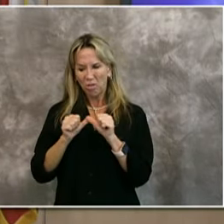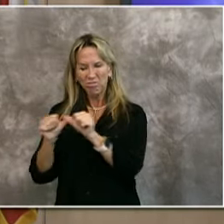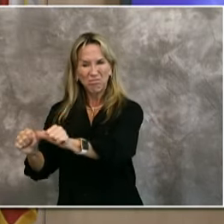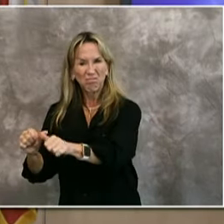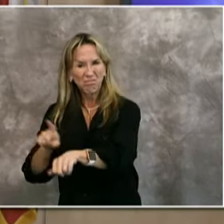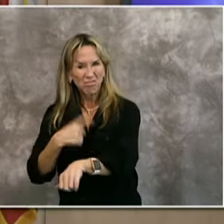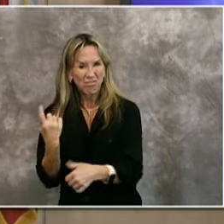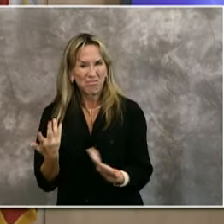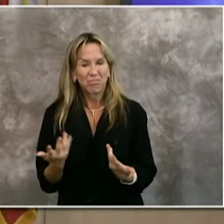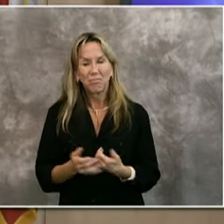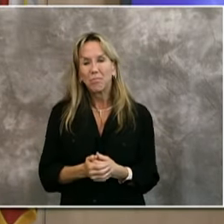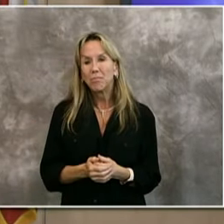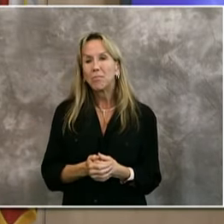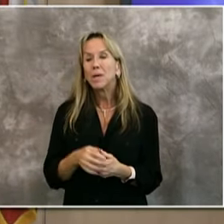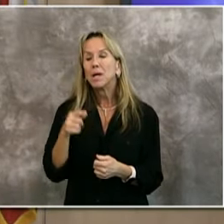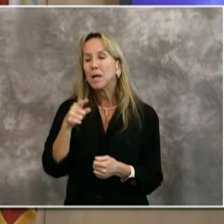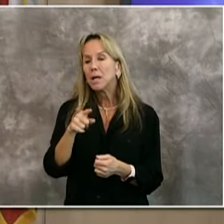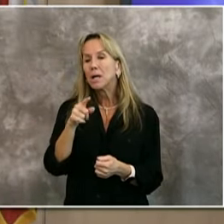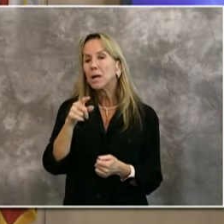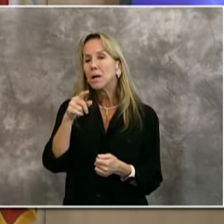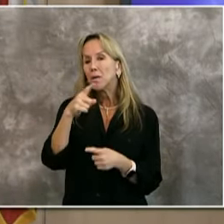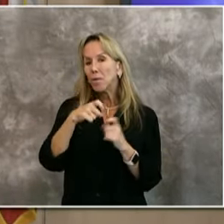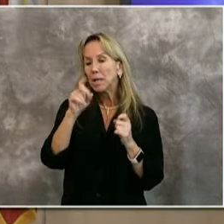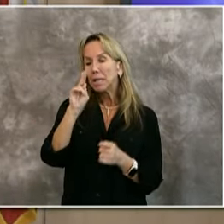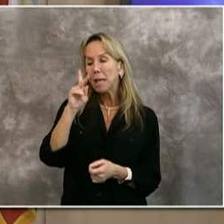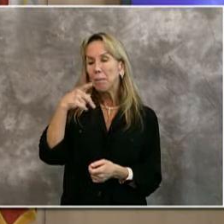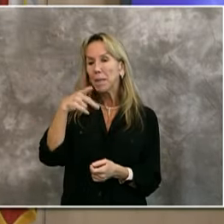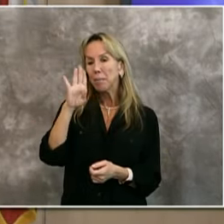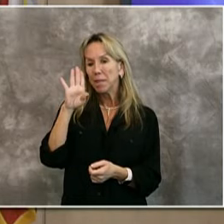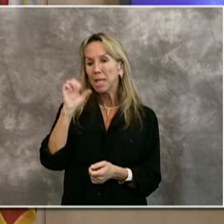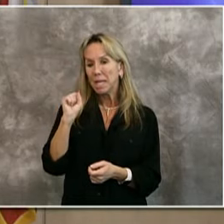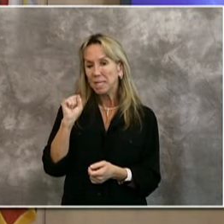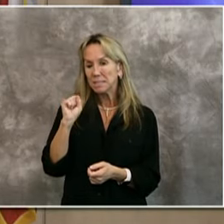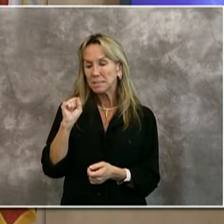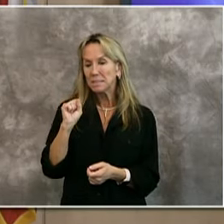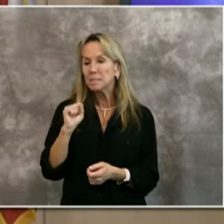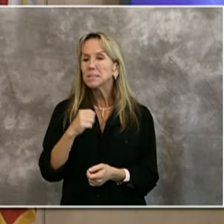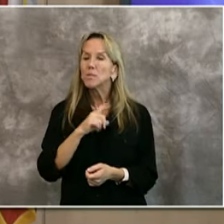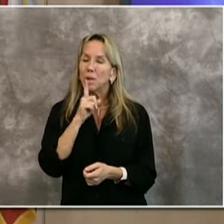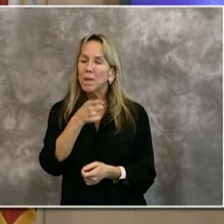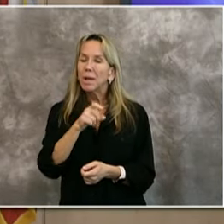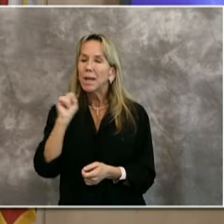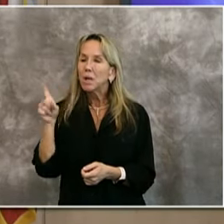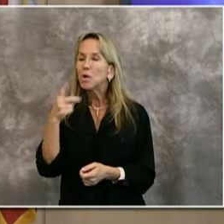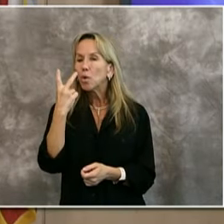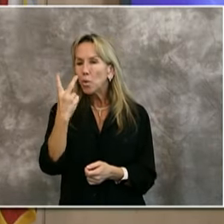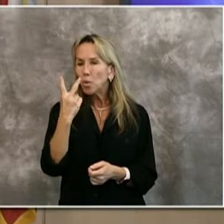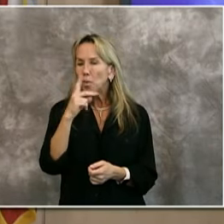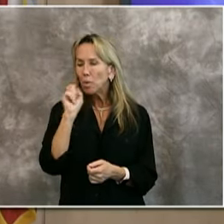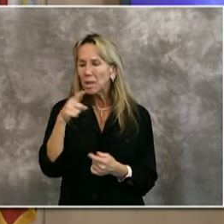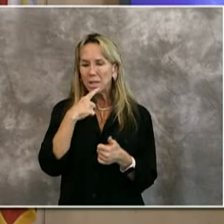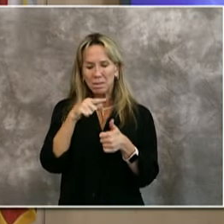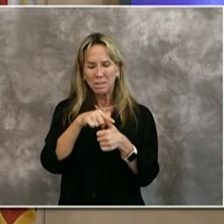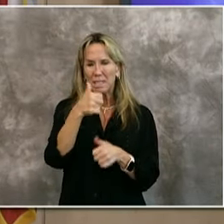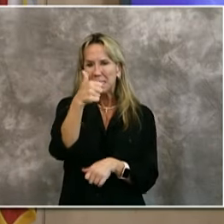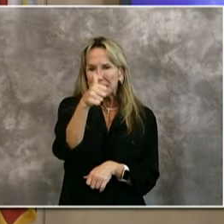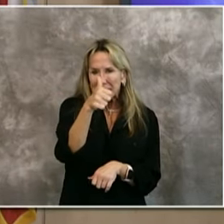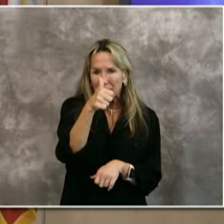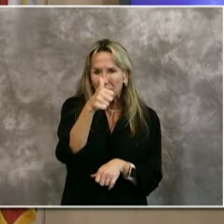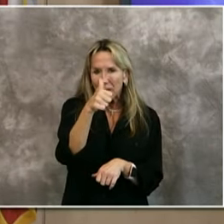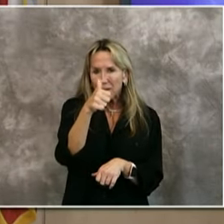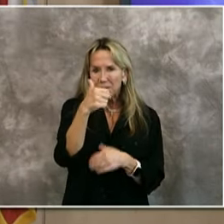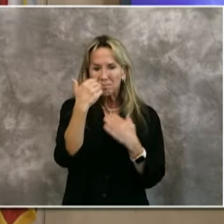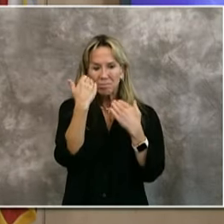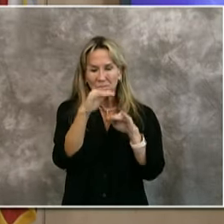And this is a follow-up question from Taryn Minto with KPBS. A two-part question. Is the 10 o'clock curfew for restaurants